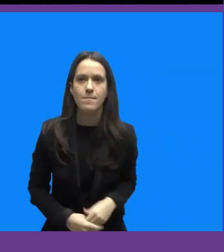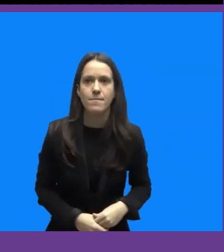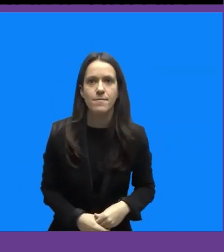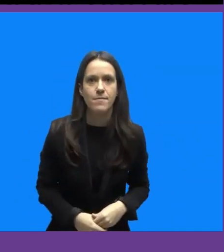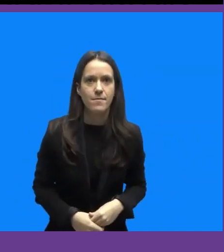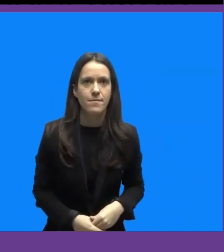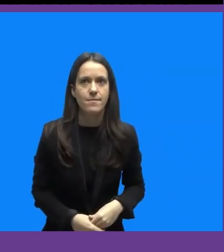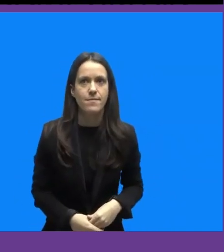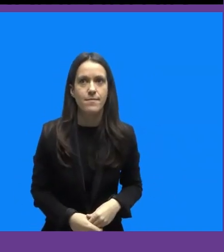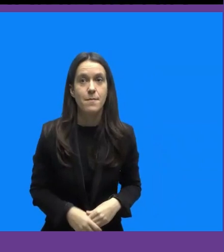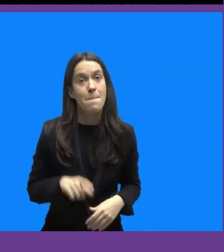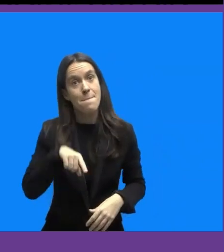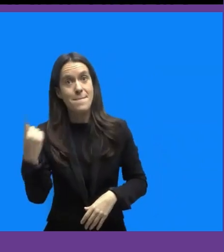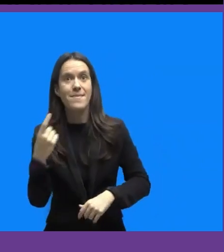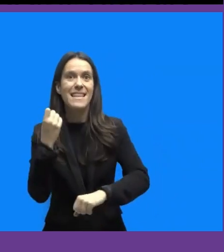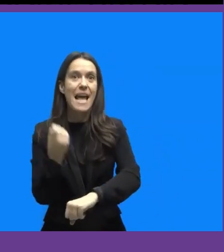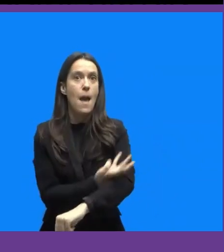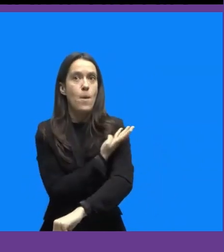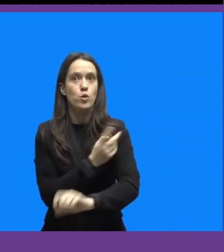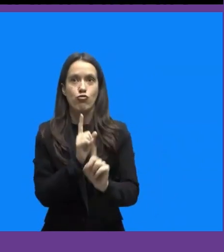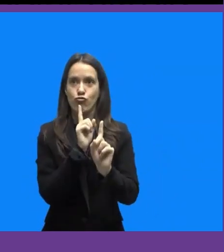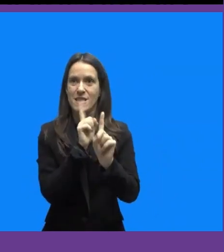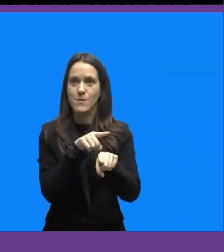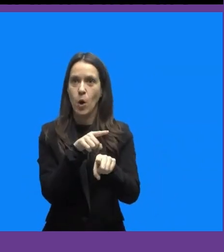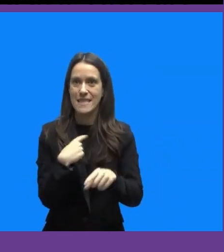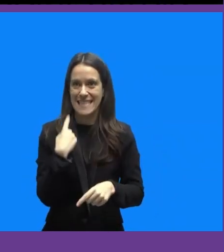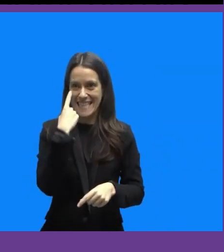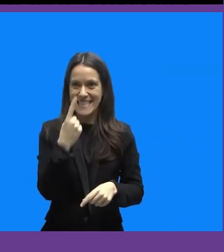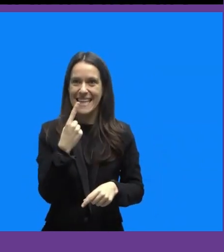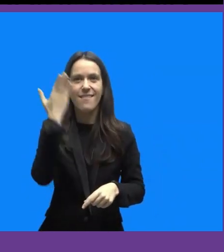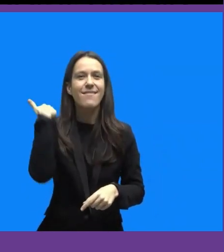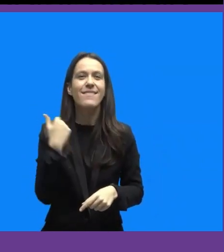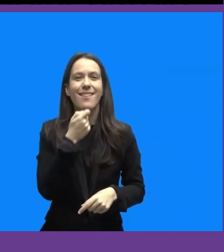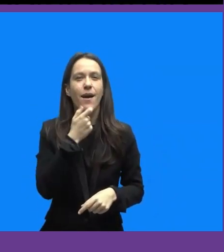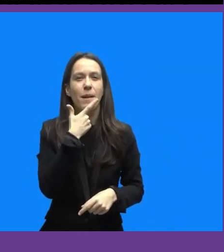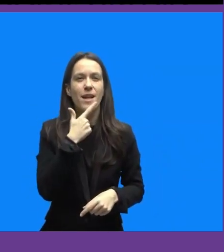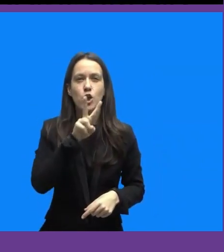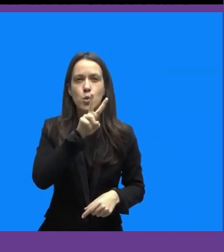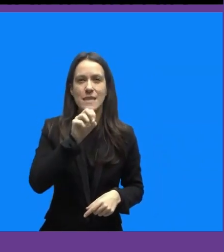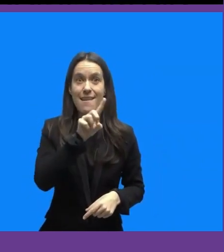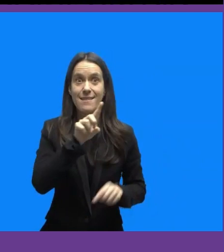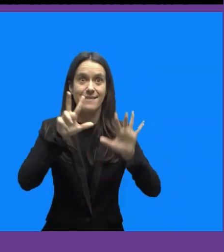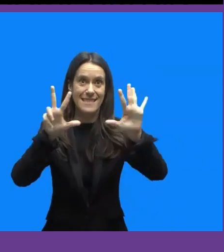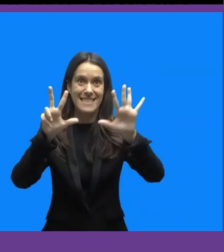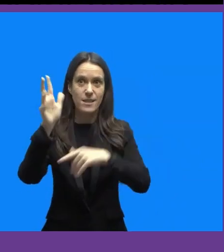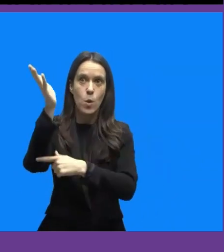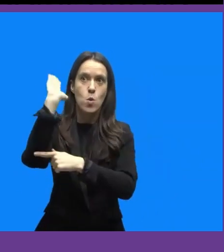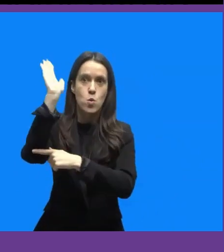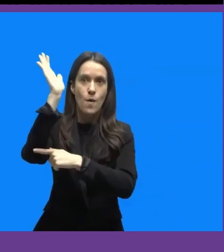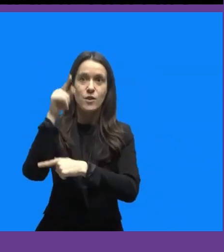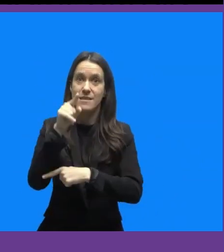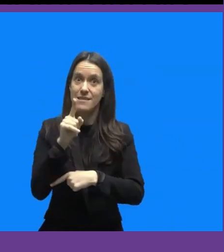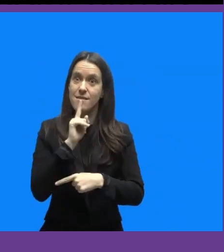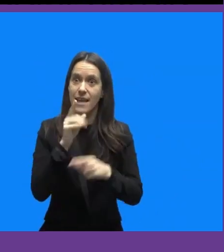emotional response, this was the Universal Design Conference we held in Dublin in 2018. And this was a key